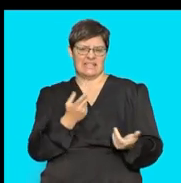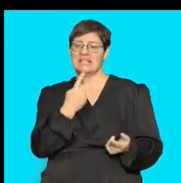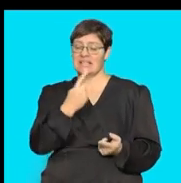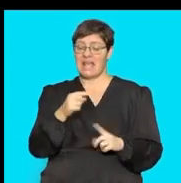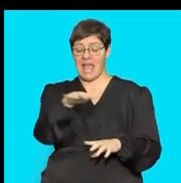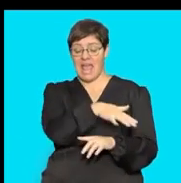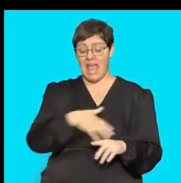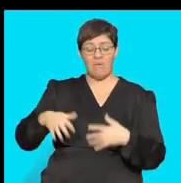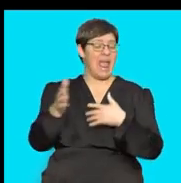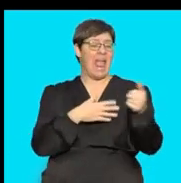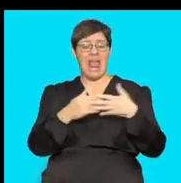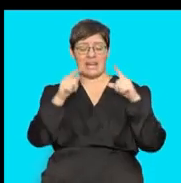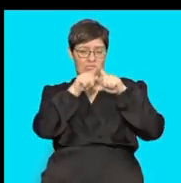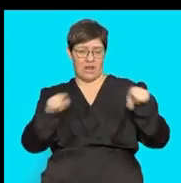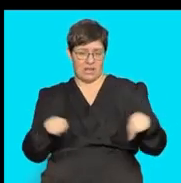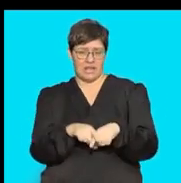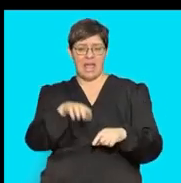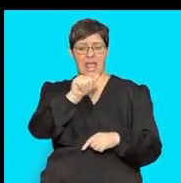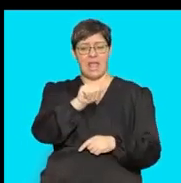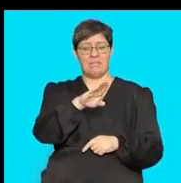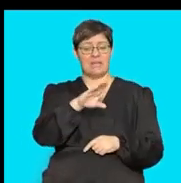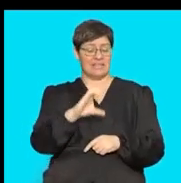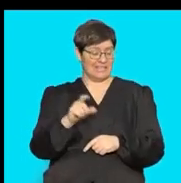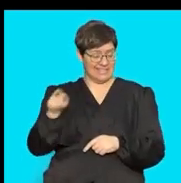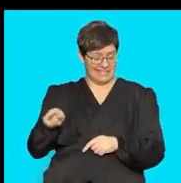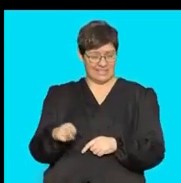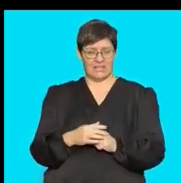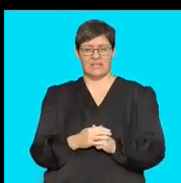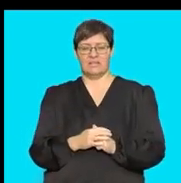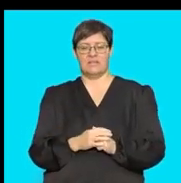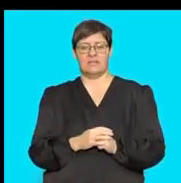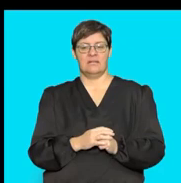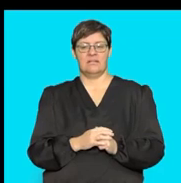It states that the area of any triangle ABC in this case